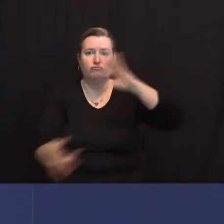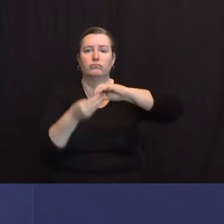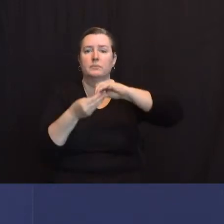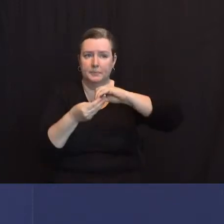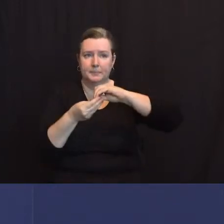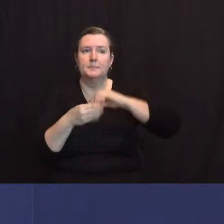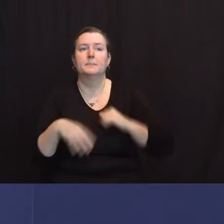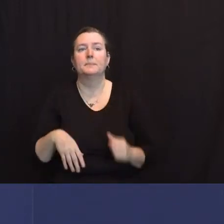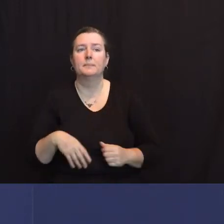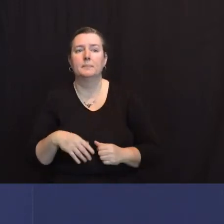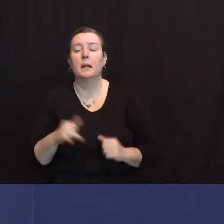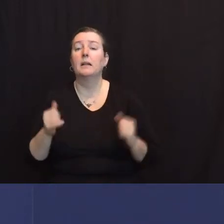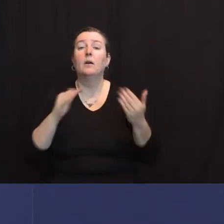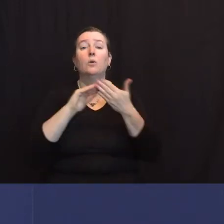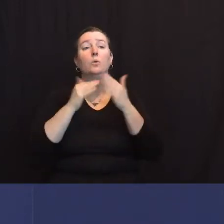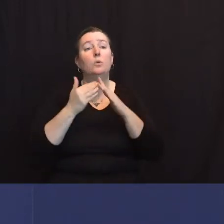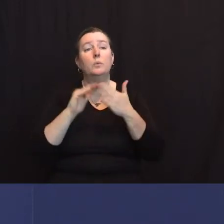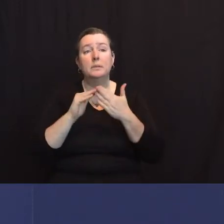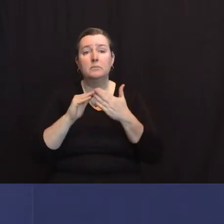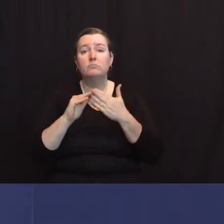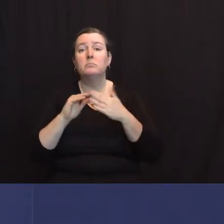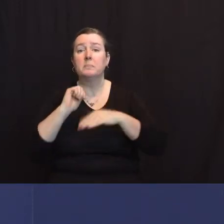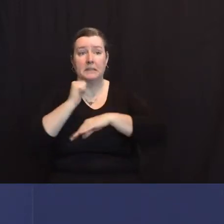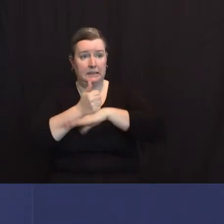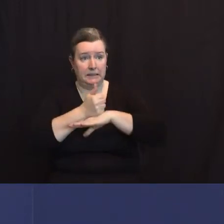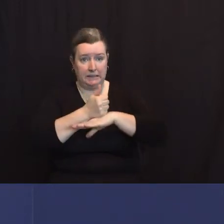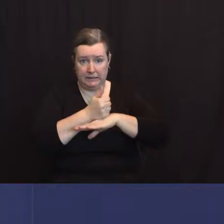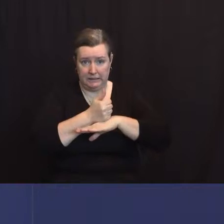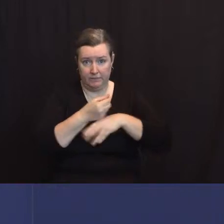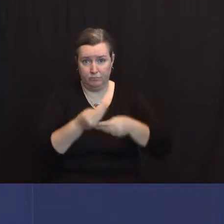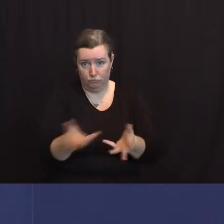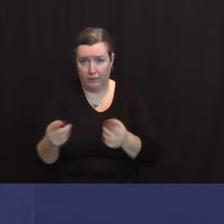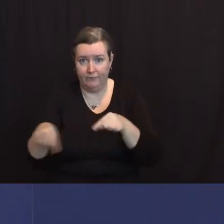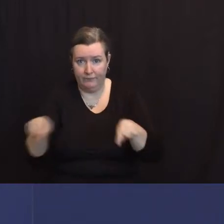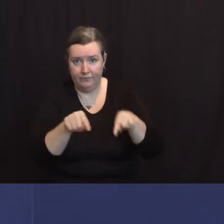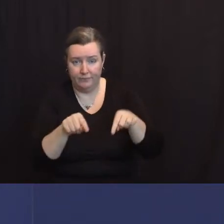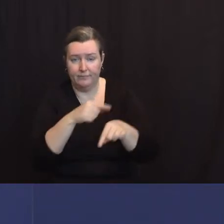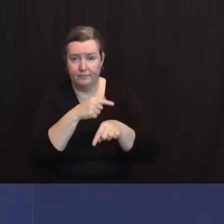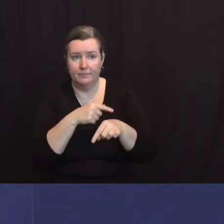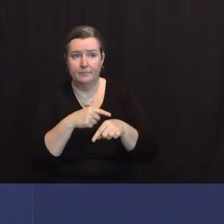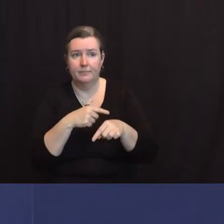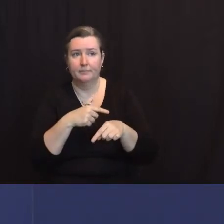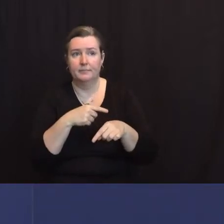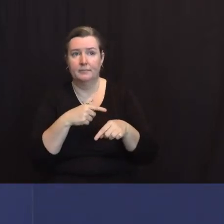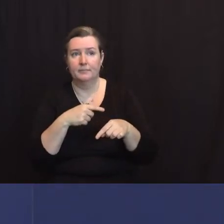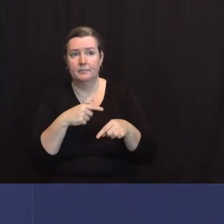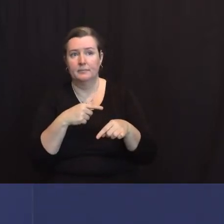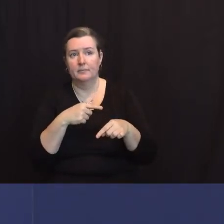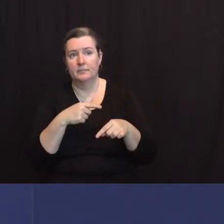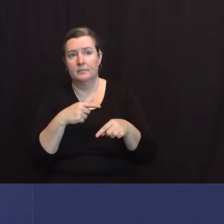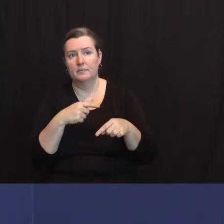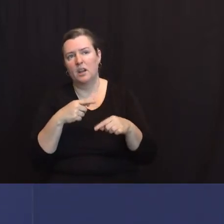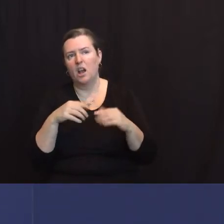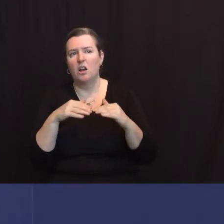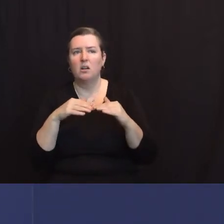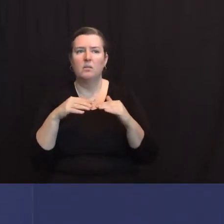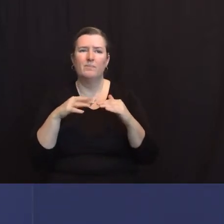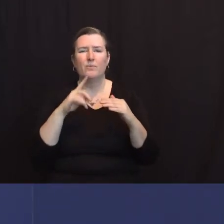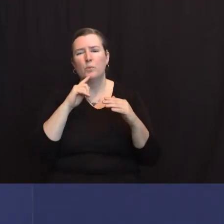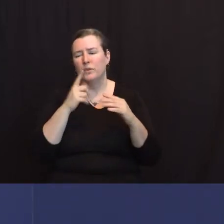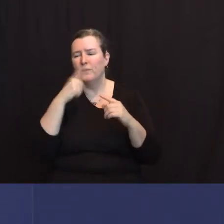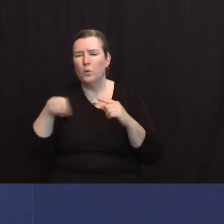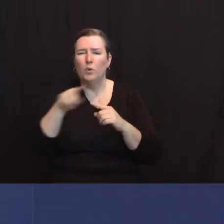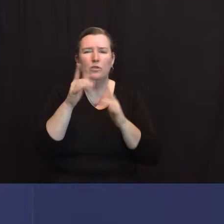provide equitable access of COVID-19, particularly in underserved communities, is also making progress in